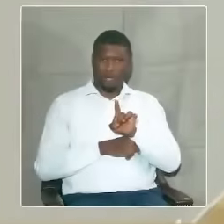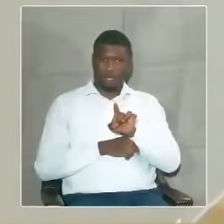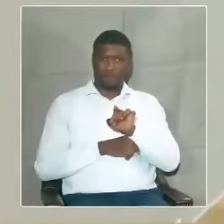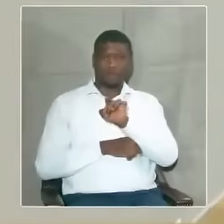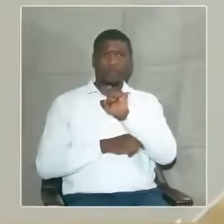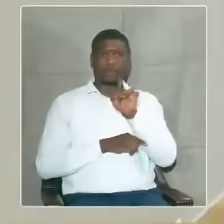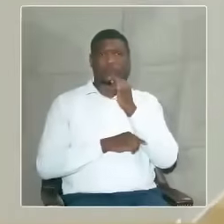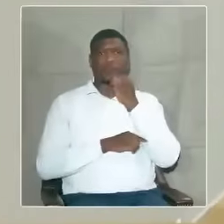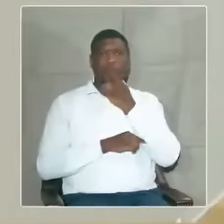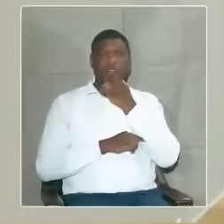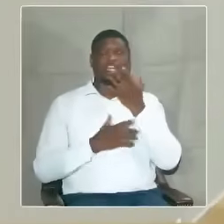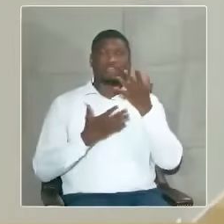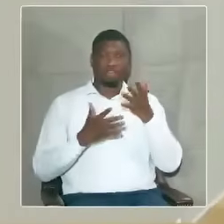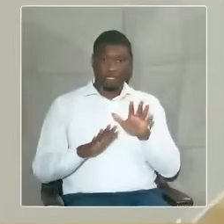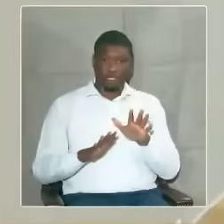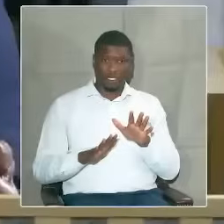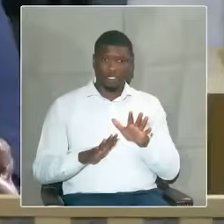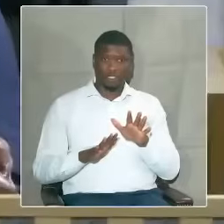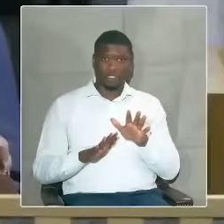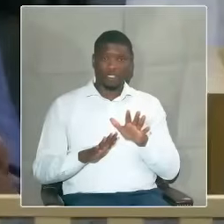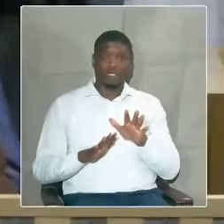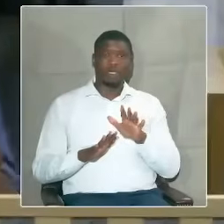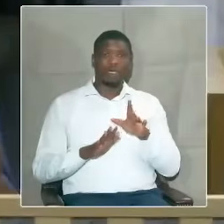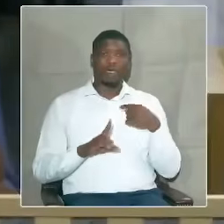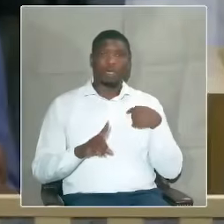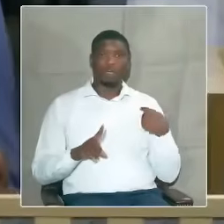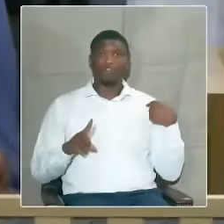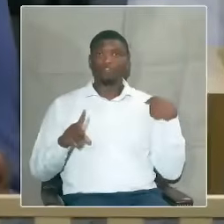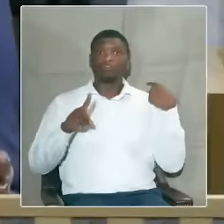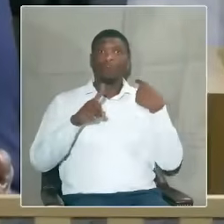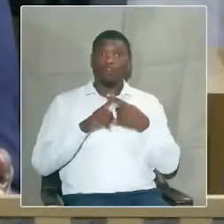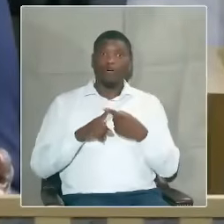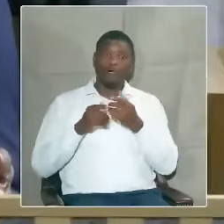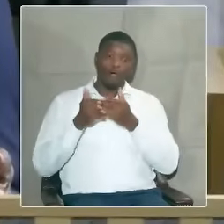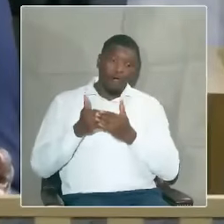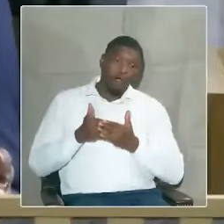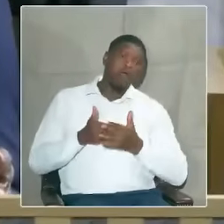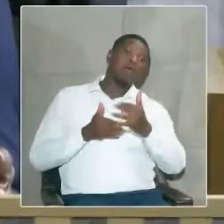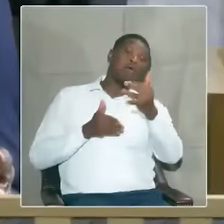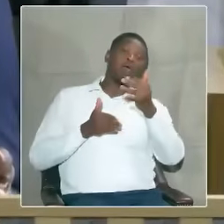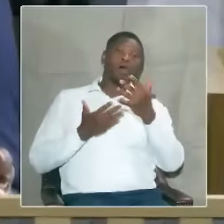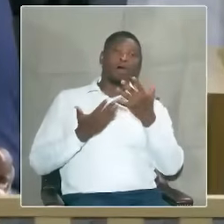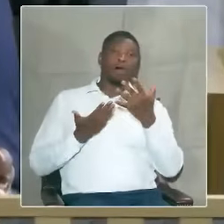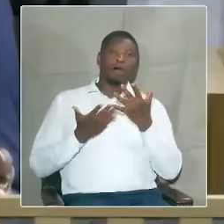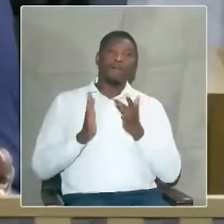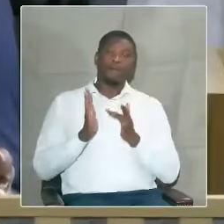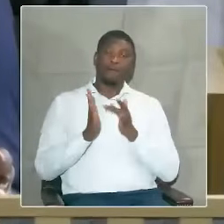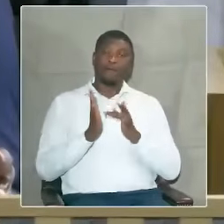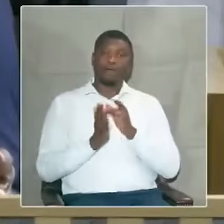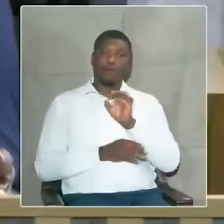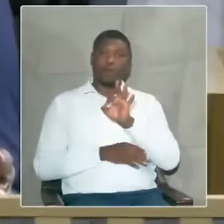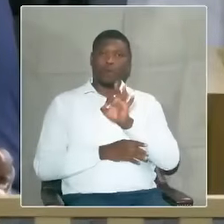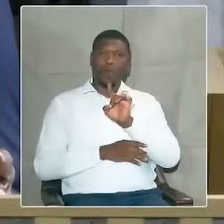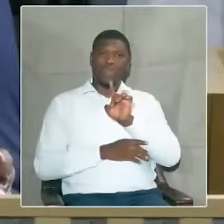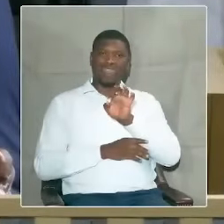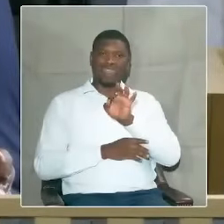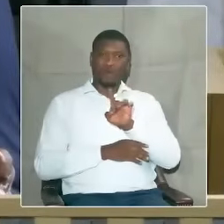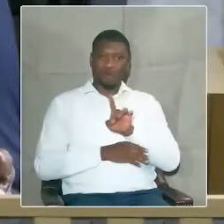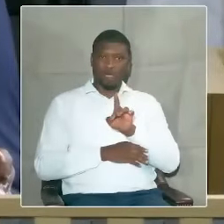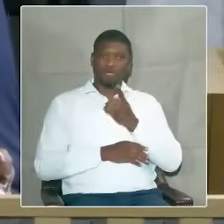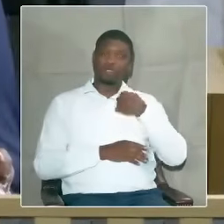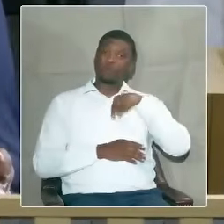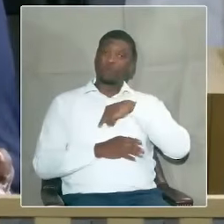You say, importantly, insofar as the way forward is concerned, this is 131, we